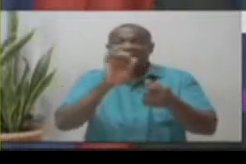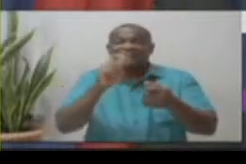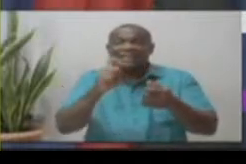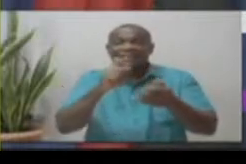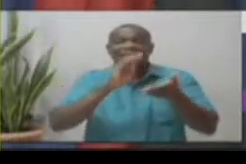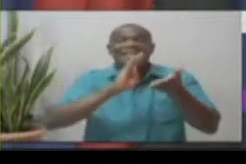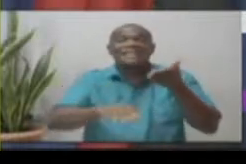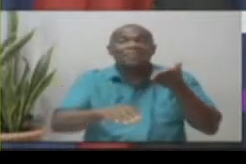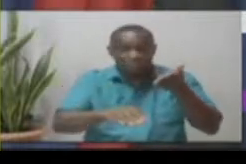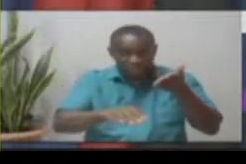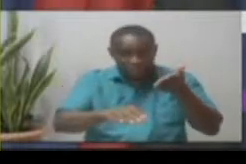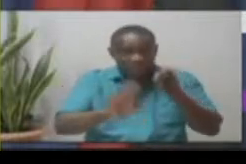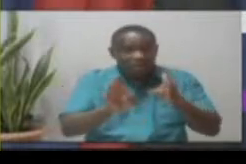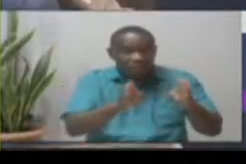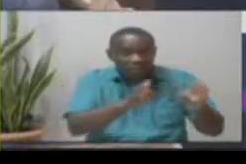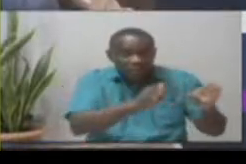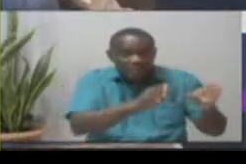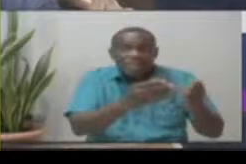Did you hear me?